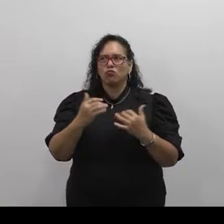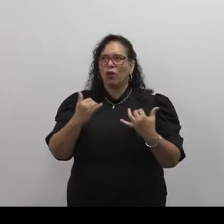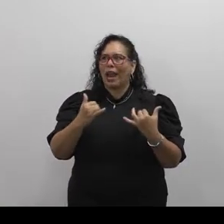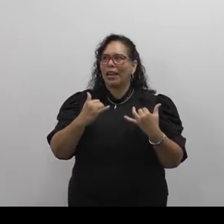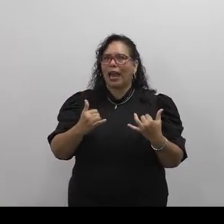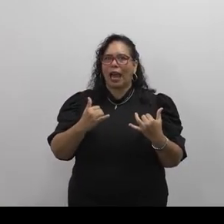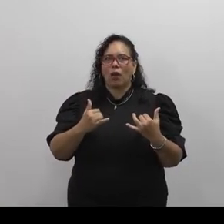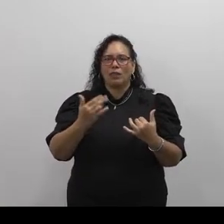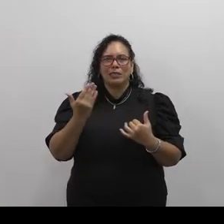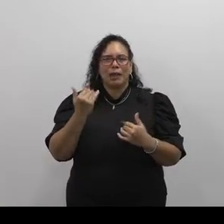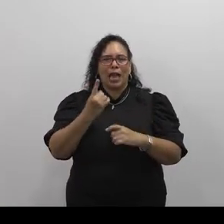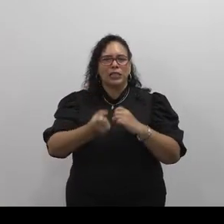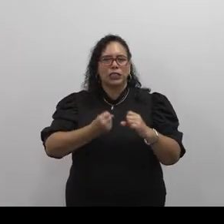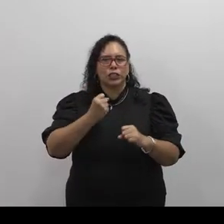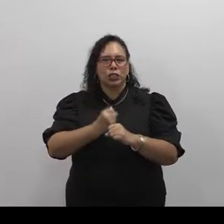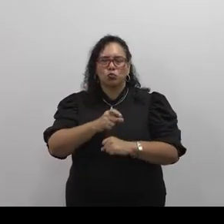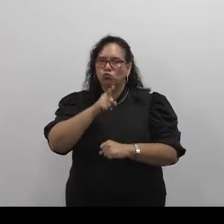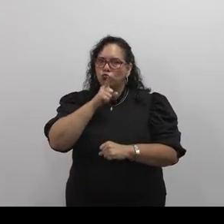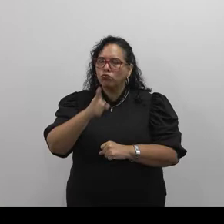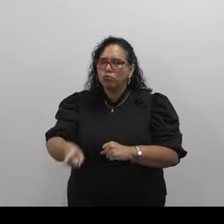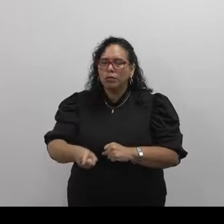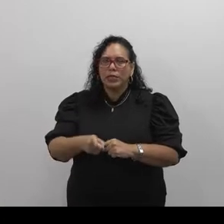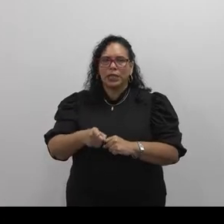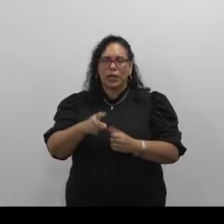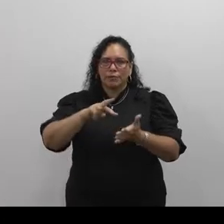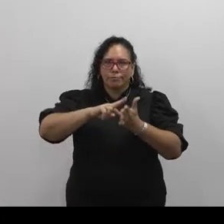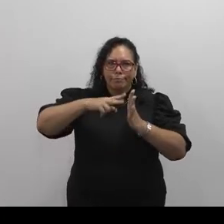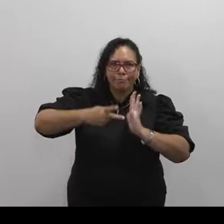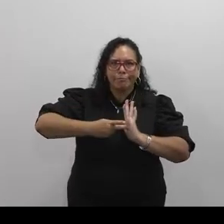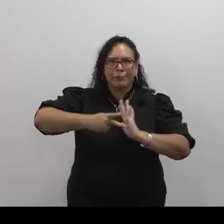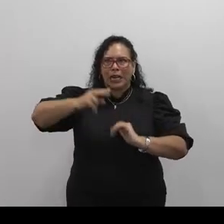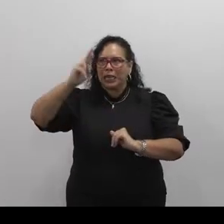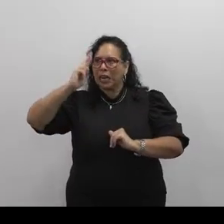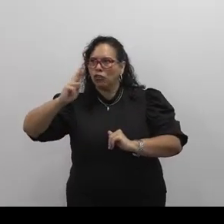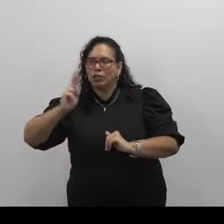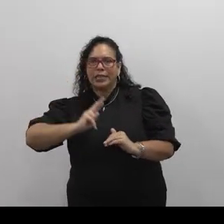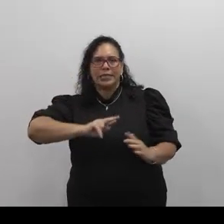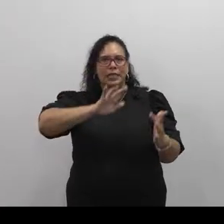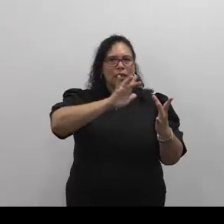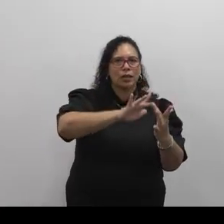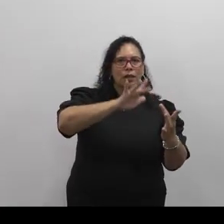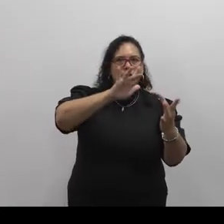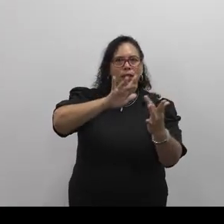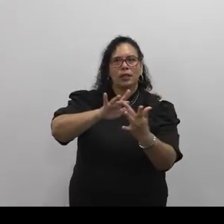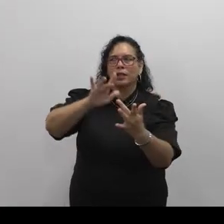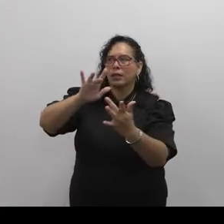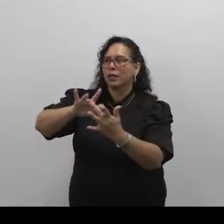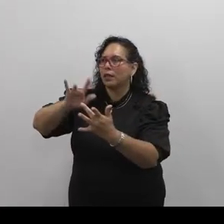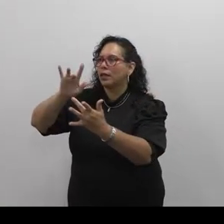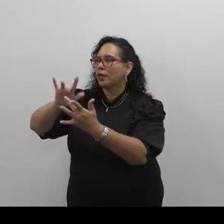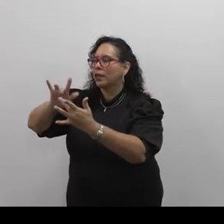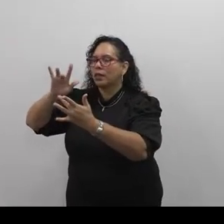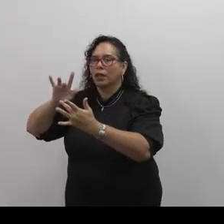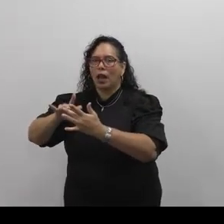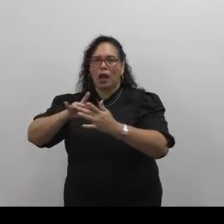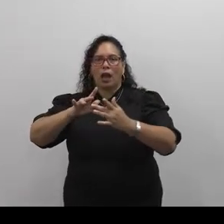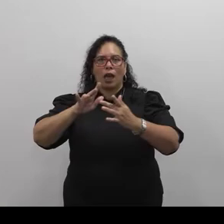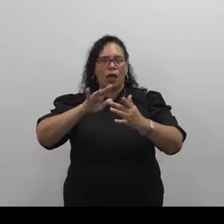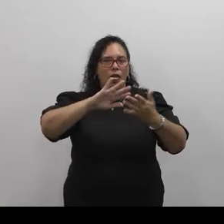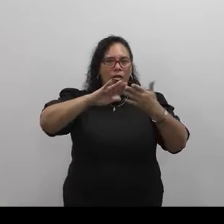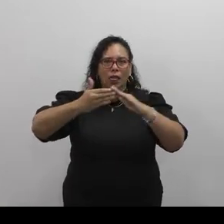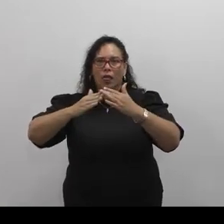out to different stakeholders, and really what you see before you in the next couple slides in particular is different subcommittees, right? So we